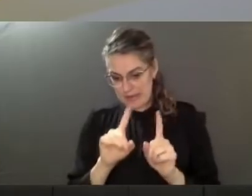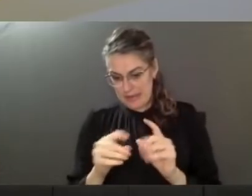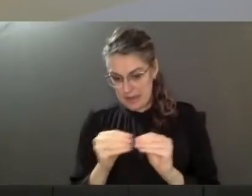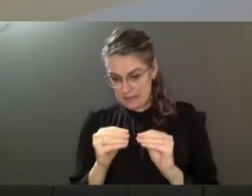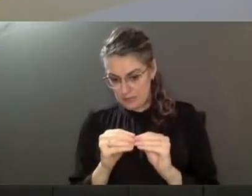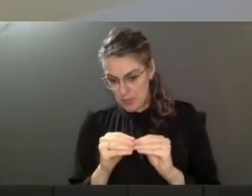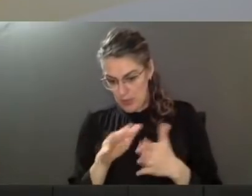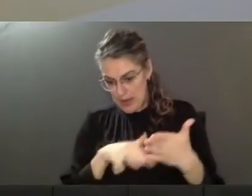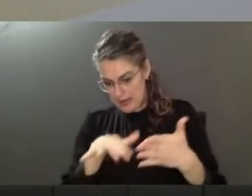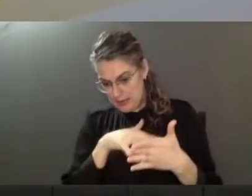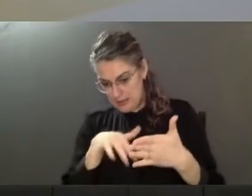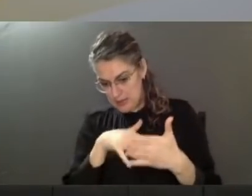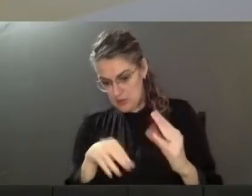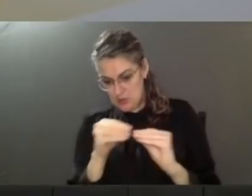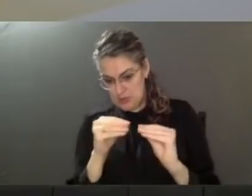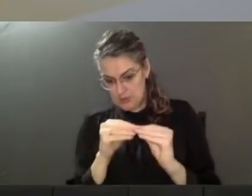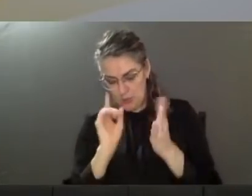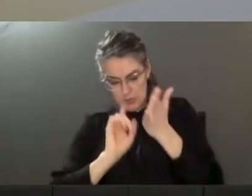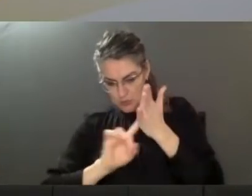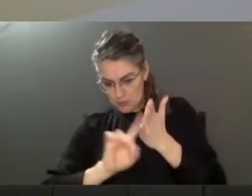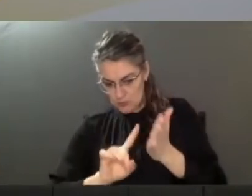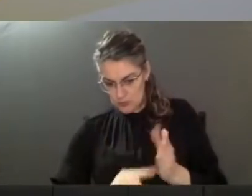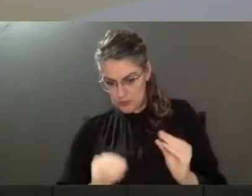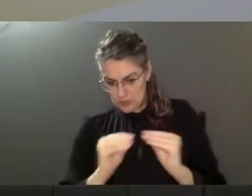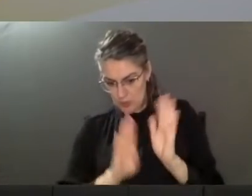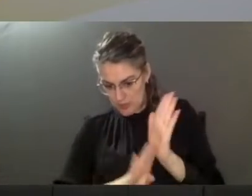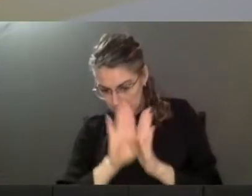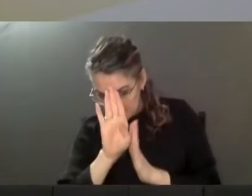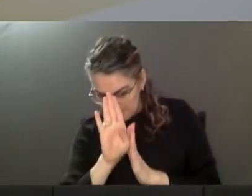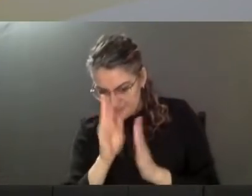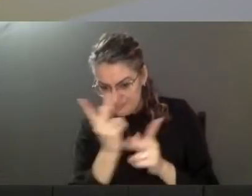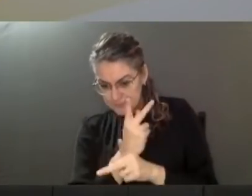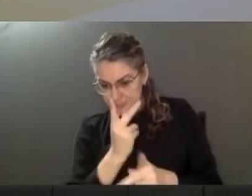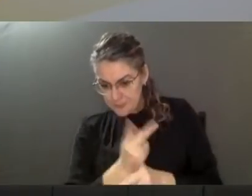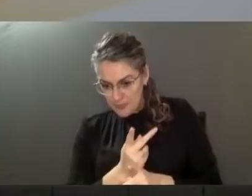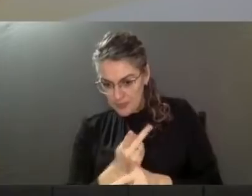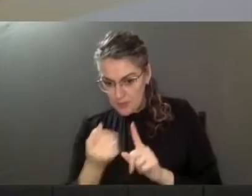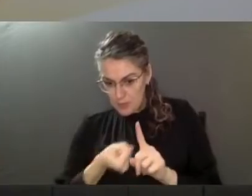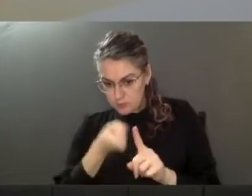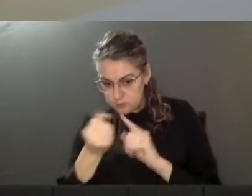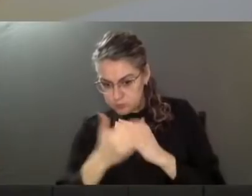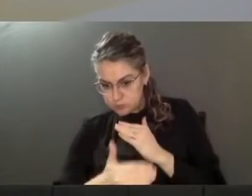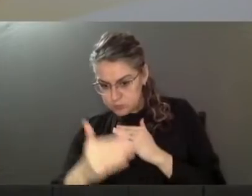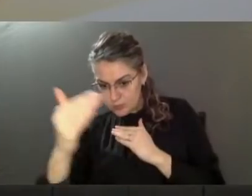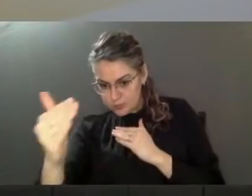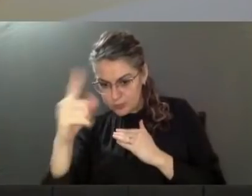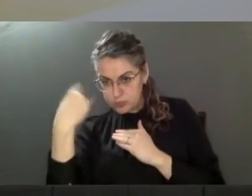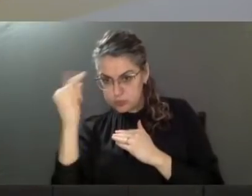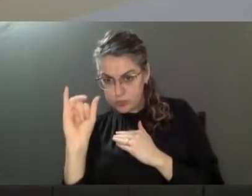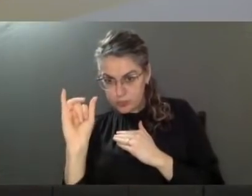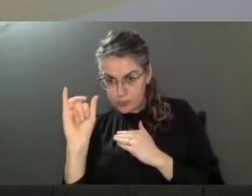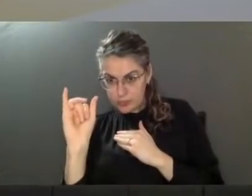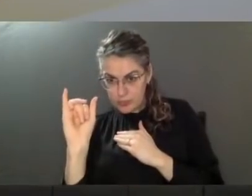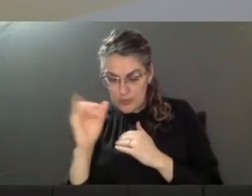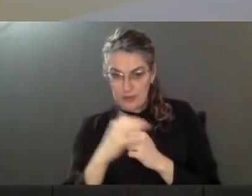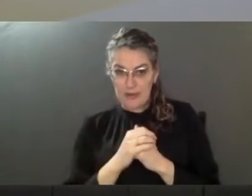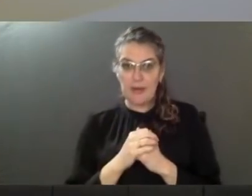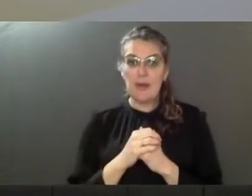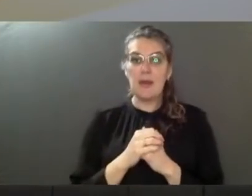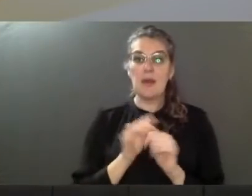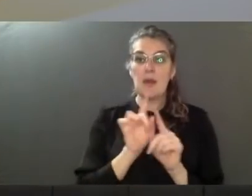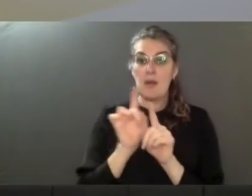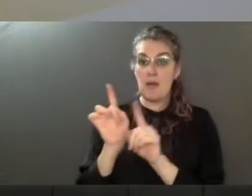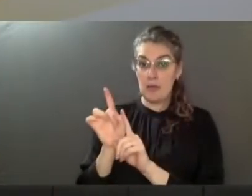use that opportunity to also check with people who have been positive in this province about